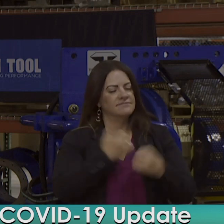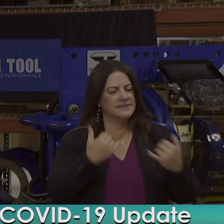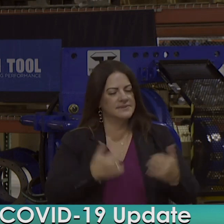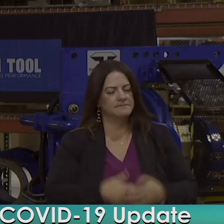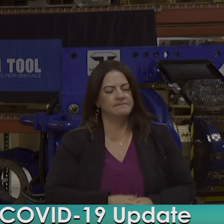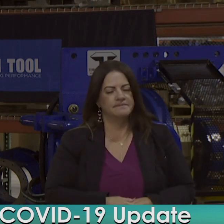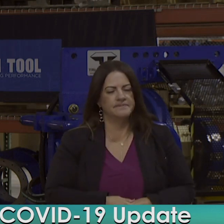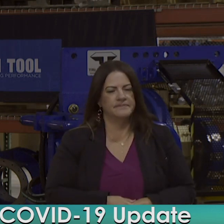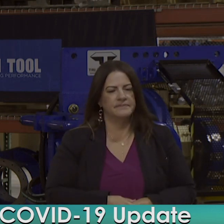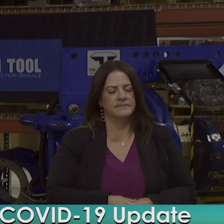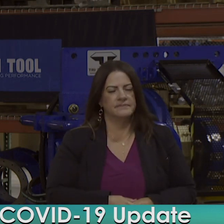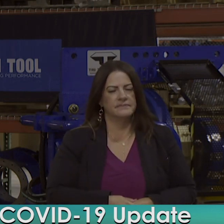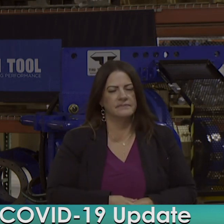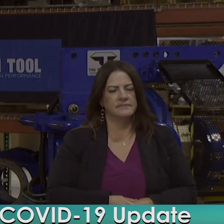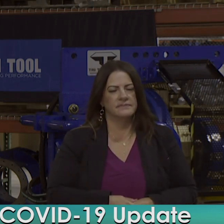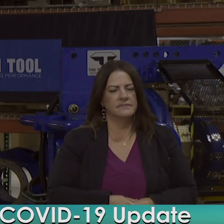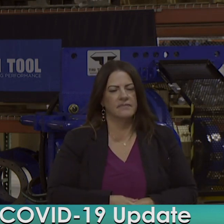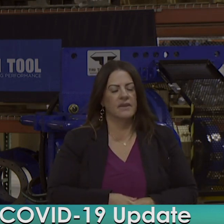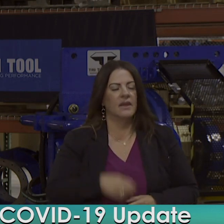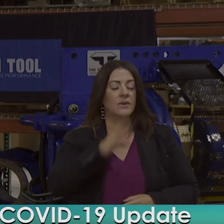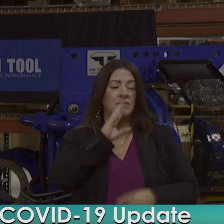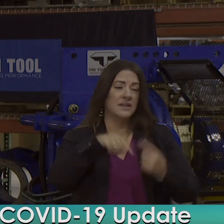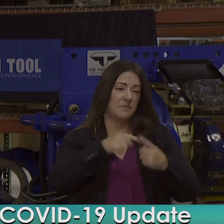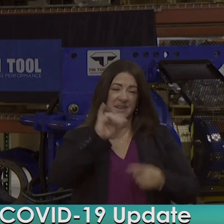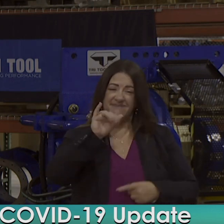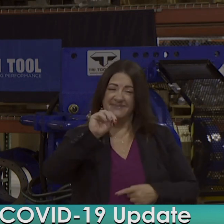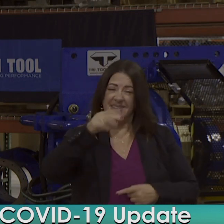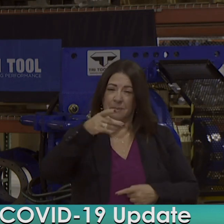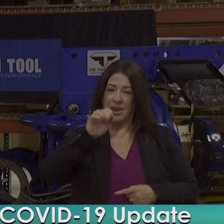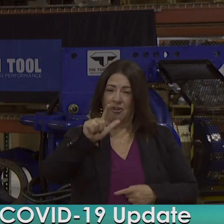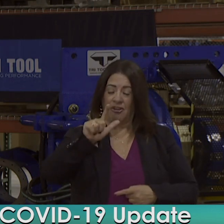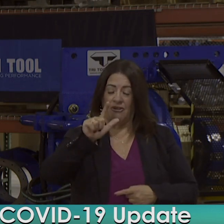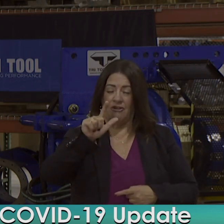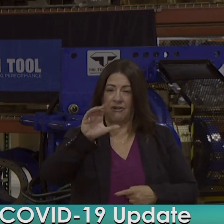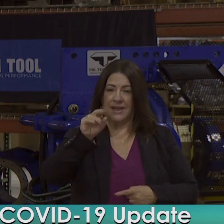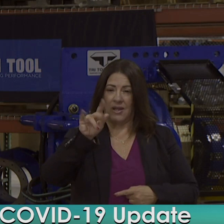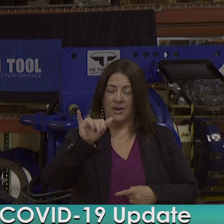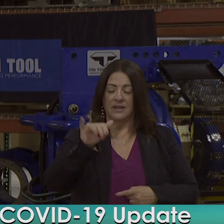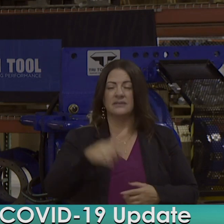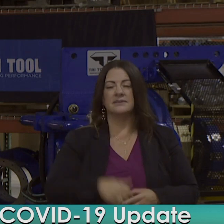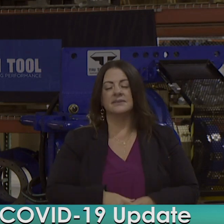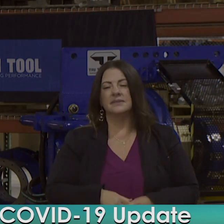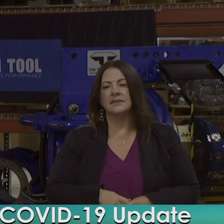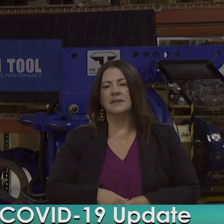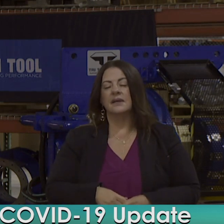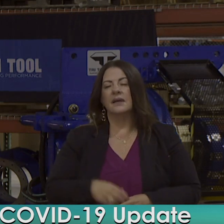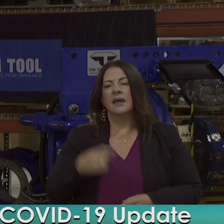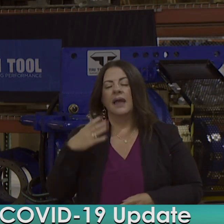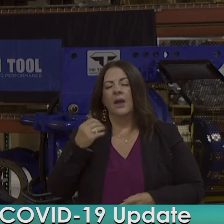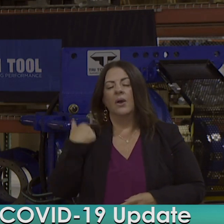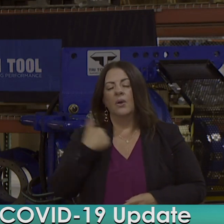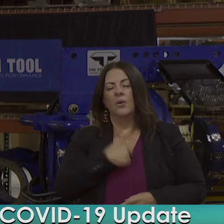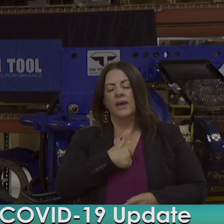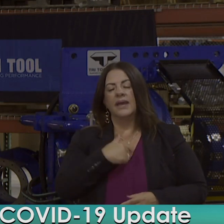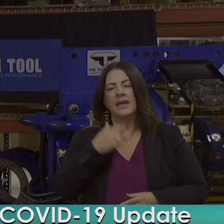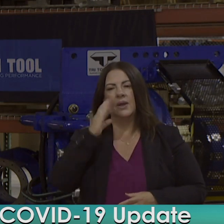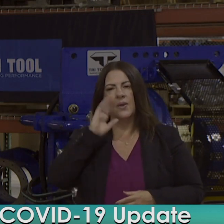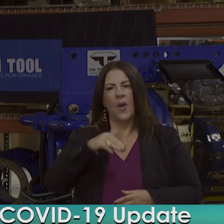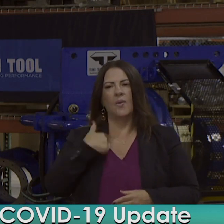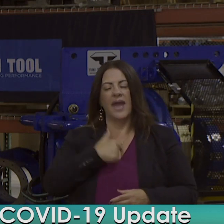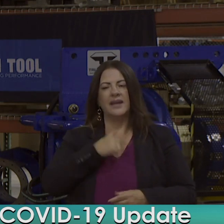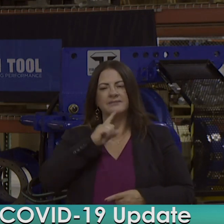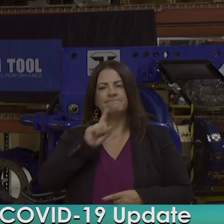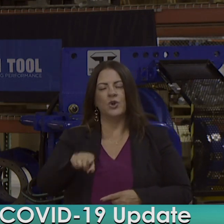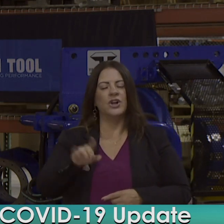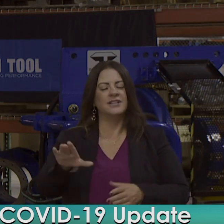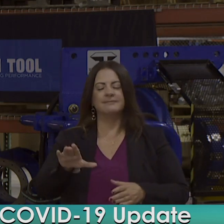We talked about Imperial County and the need to begin to toggle back. We, as well, a